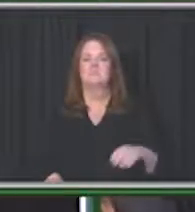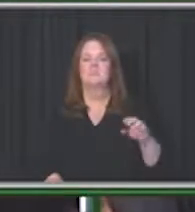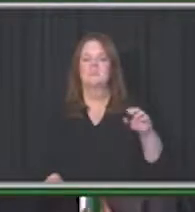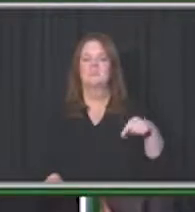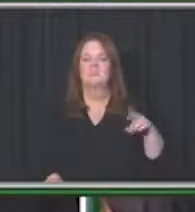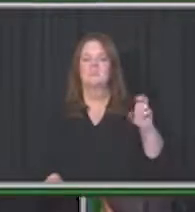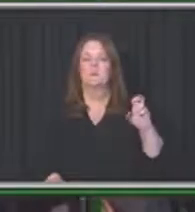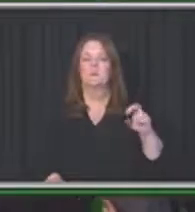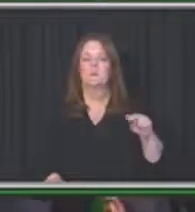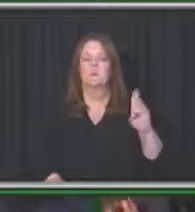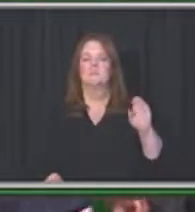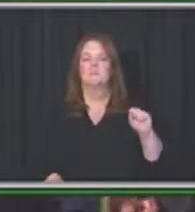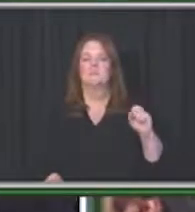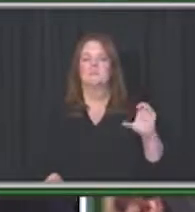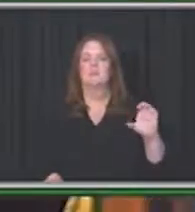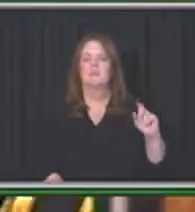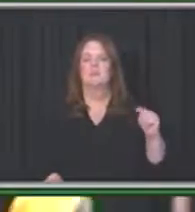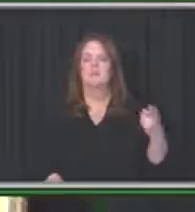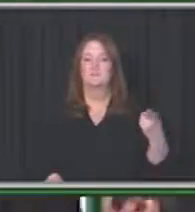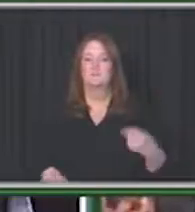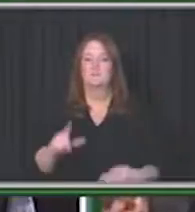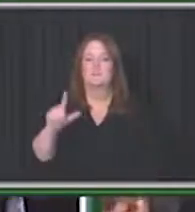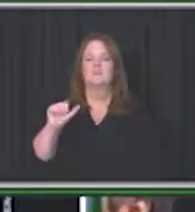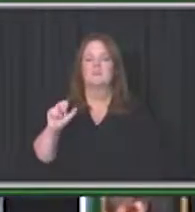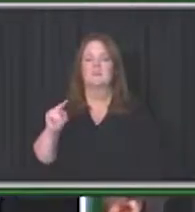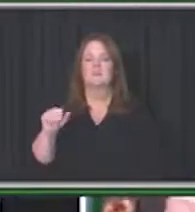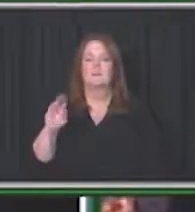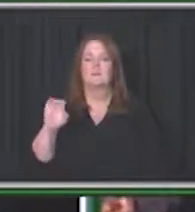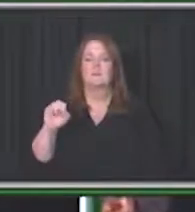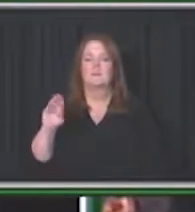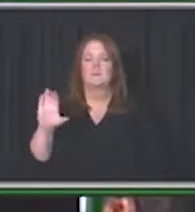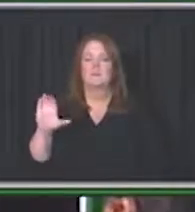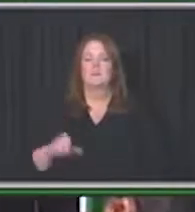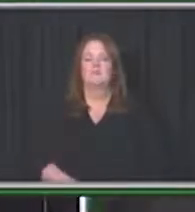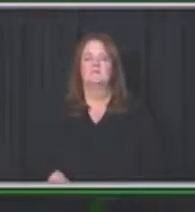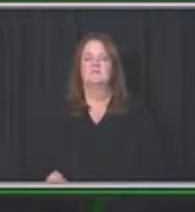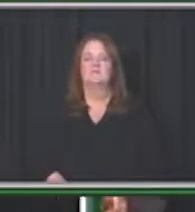Clinton Gorsuch. Liana Lubick.